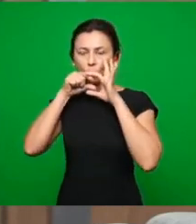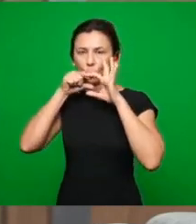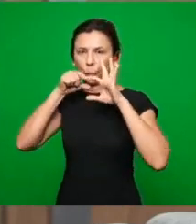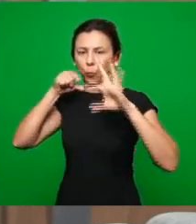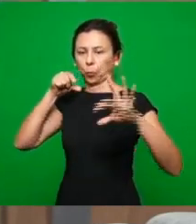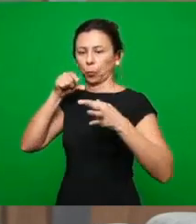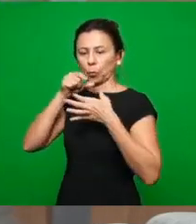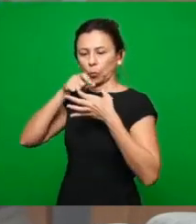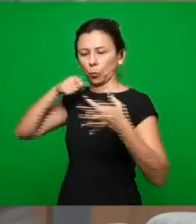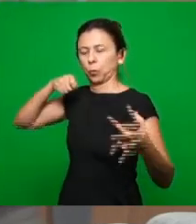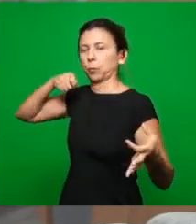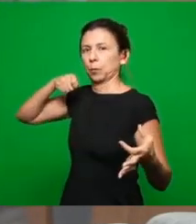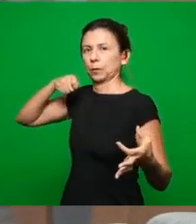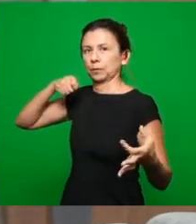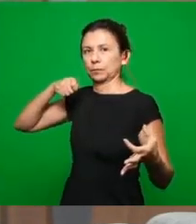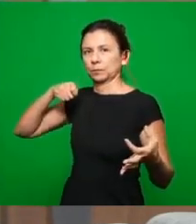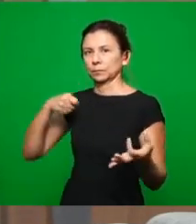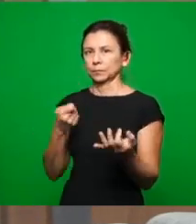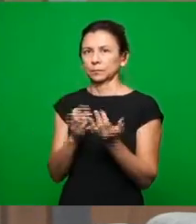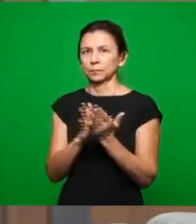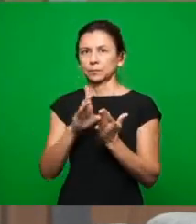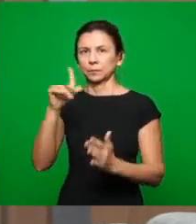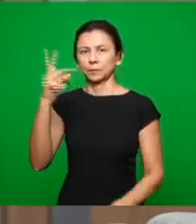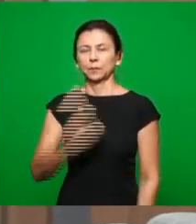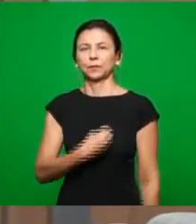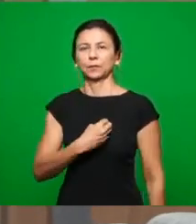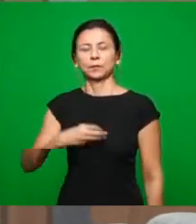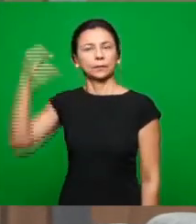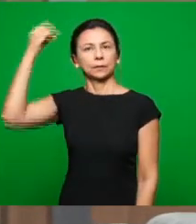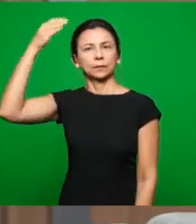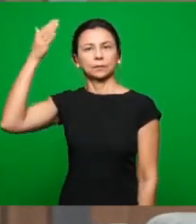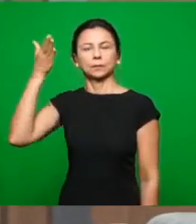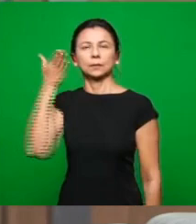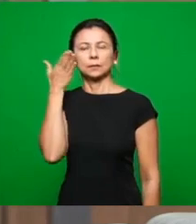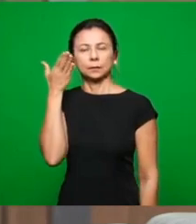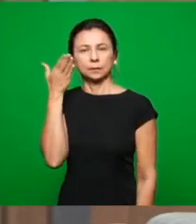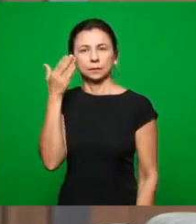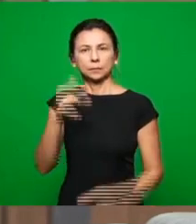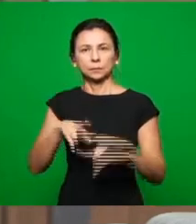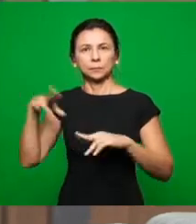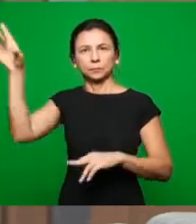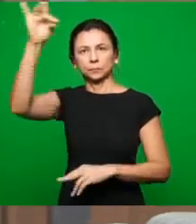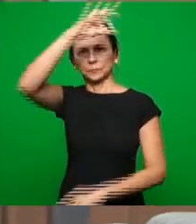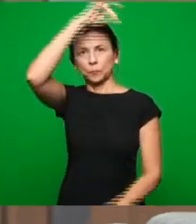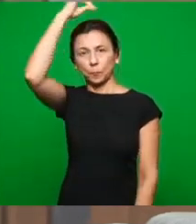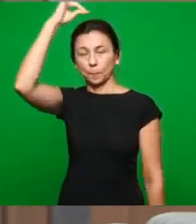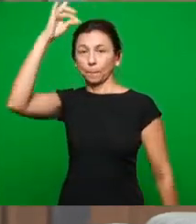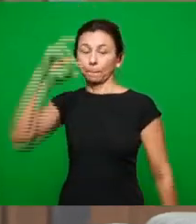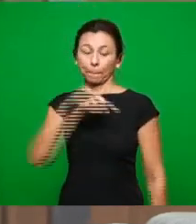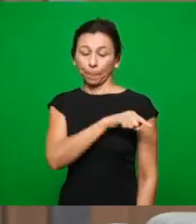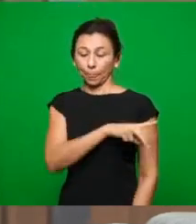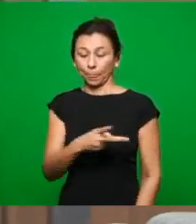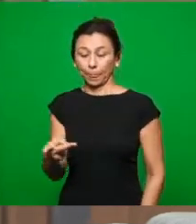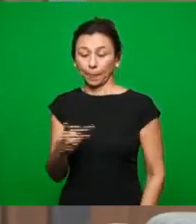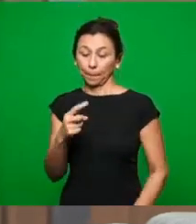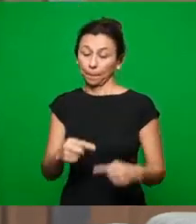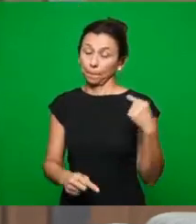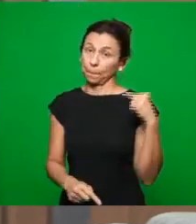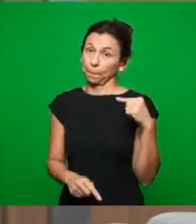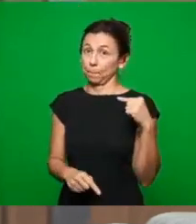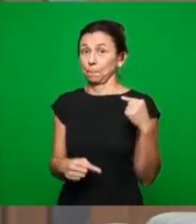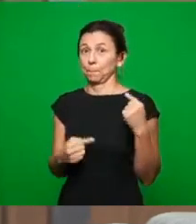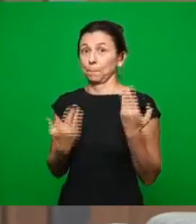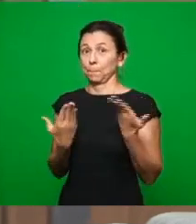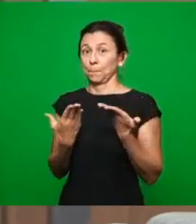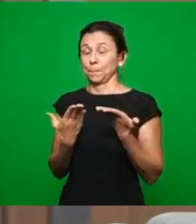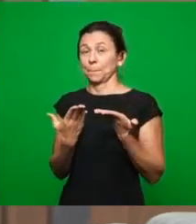the sword of my mouth. So the living word, the word revealed by the Holy Spirit. And since the opposition was against the